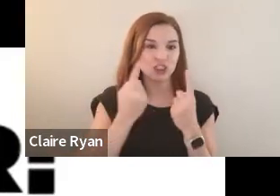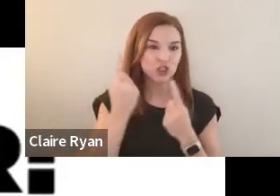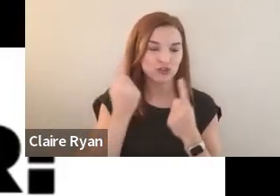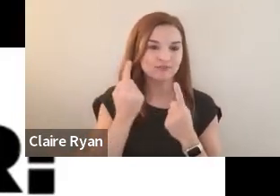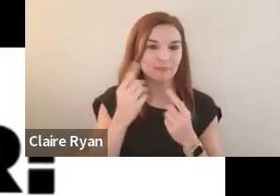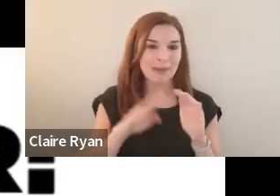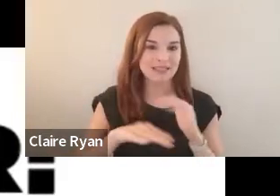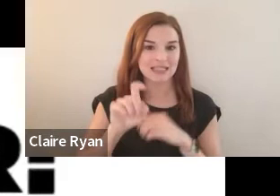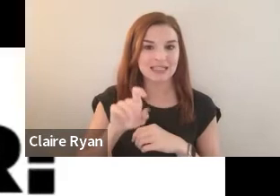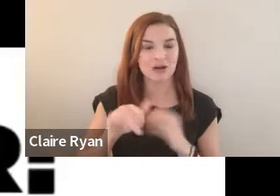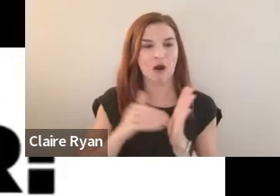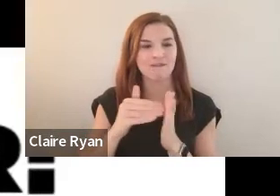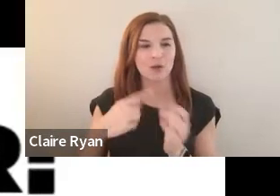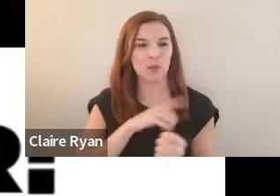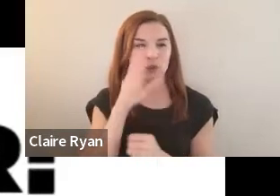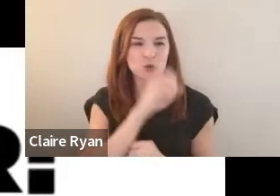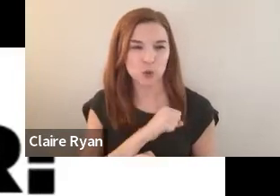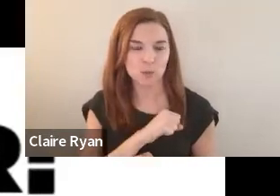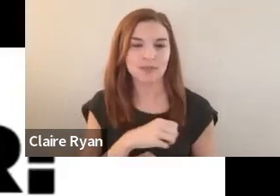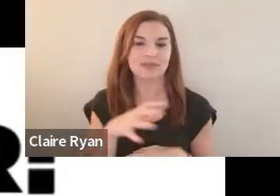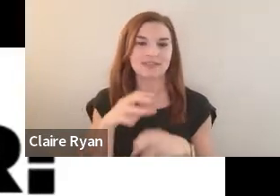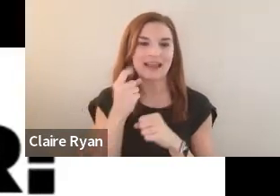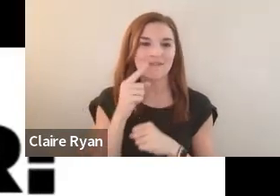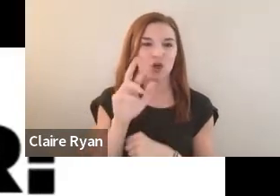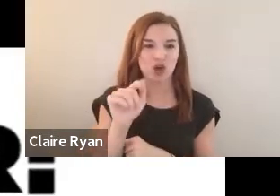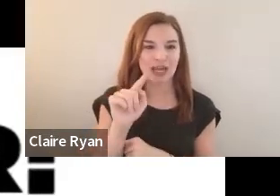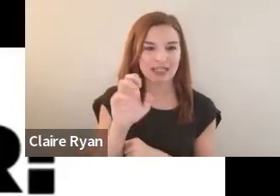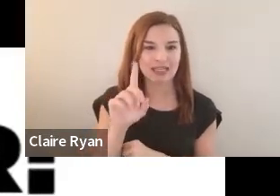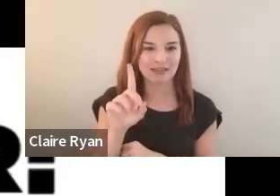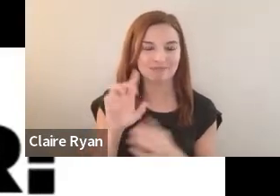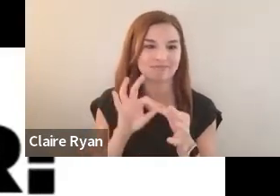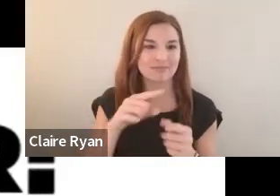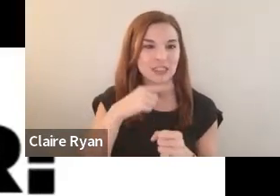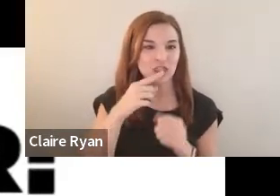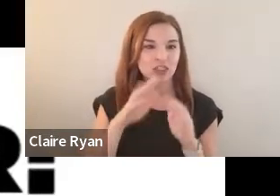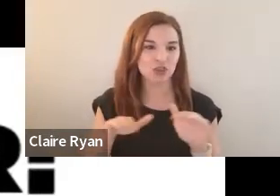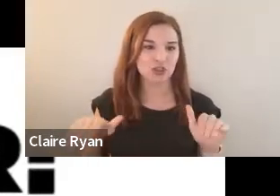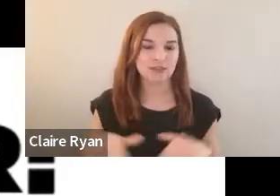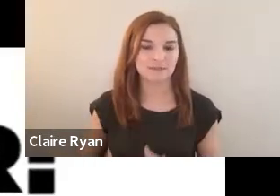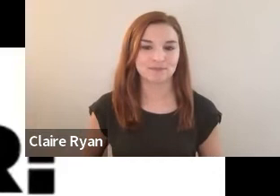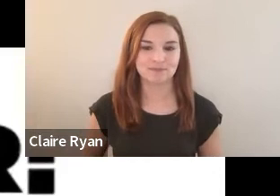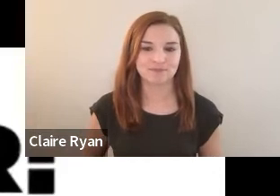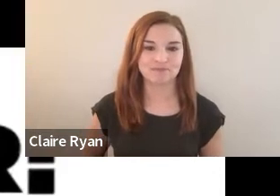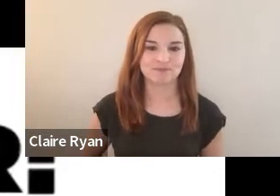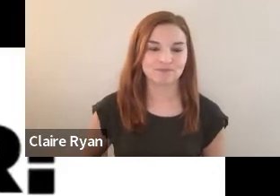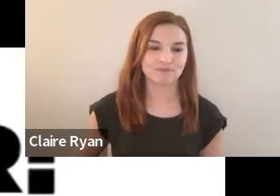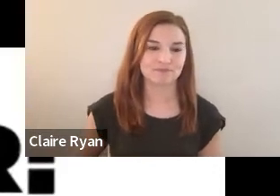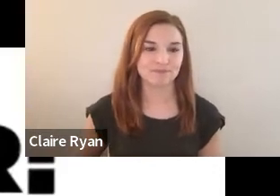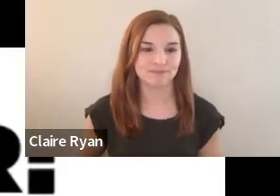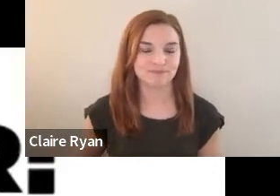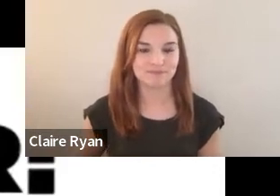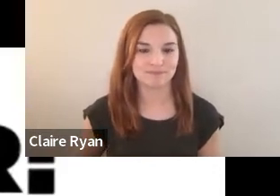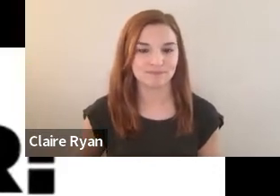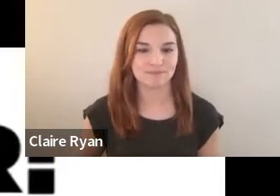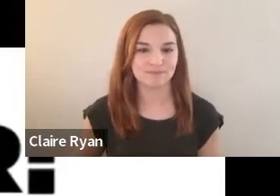need communication, they need a language. And that's considered a basic need. Often we take it for granted for children who